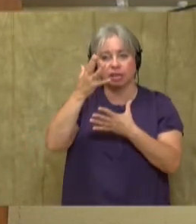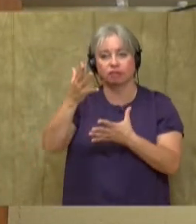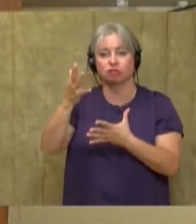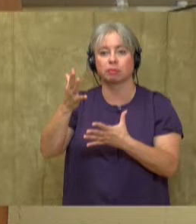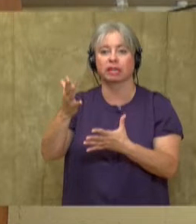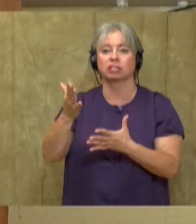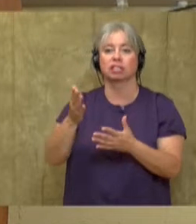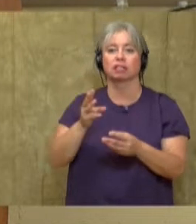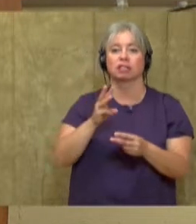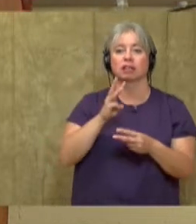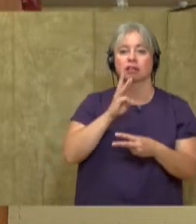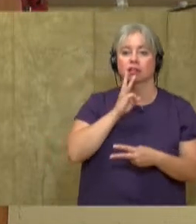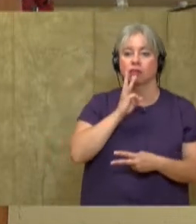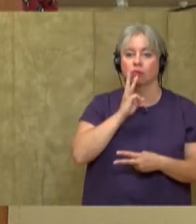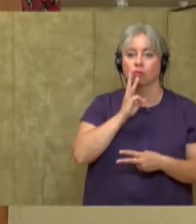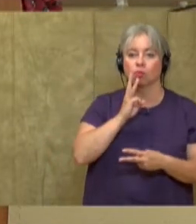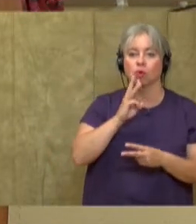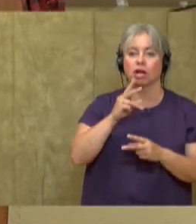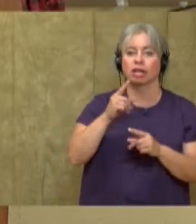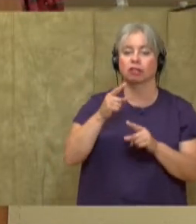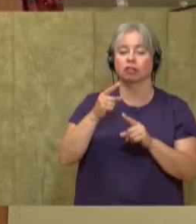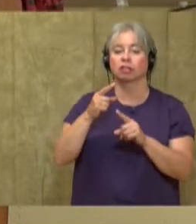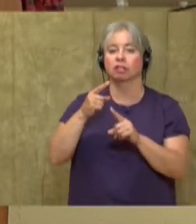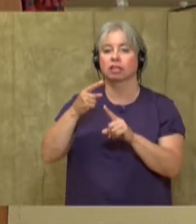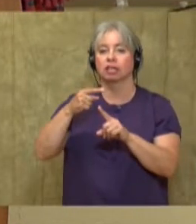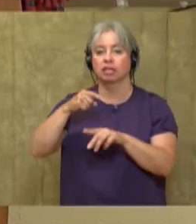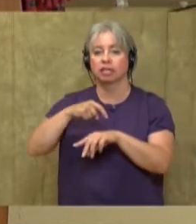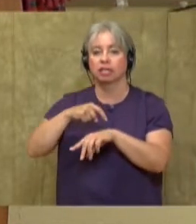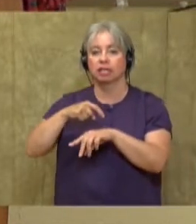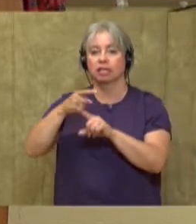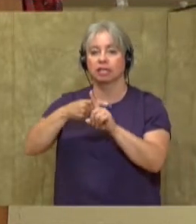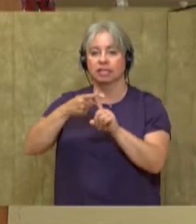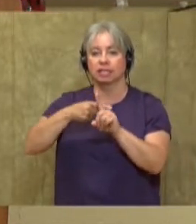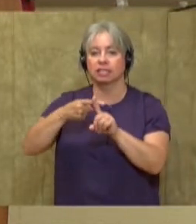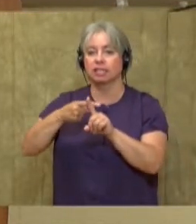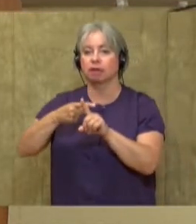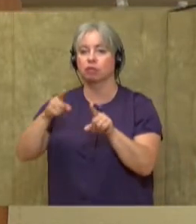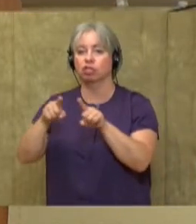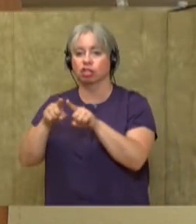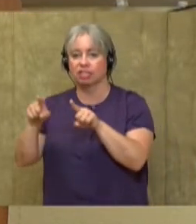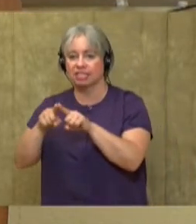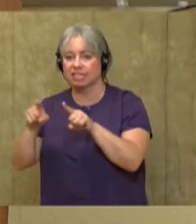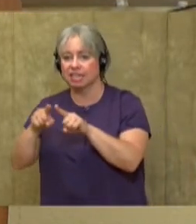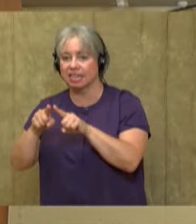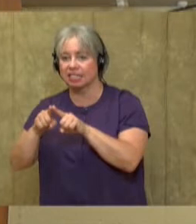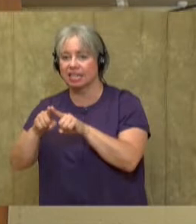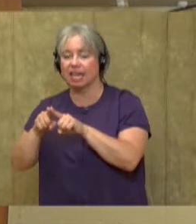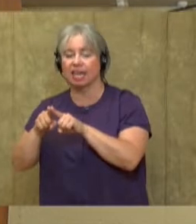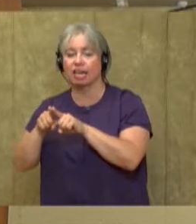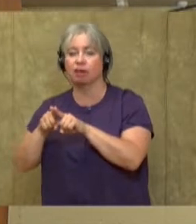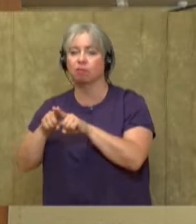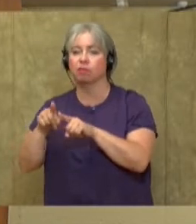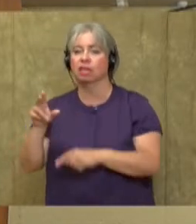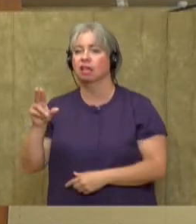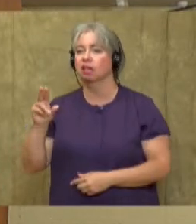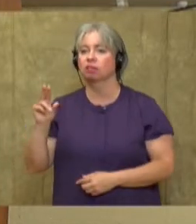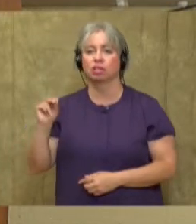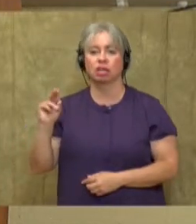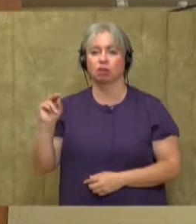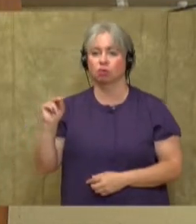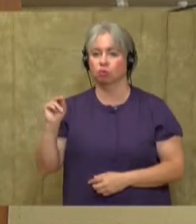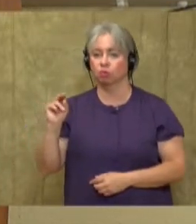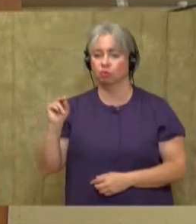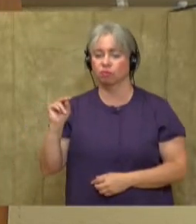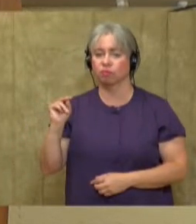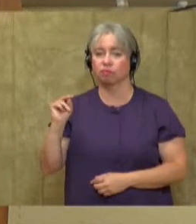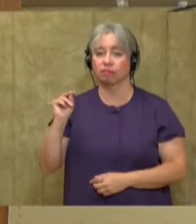temperature remains the same as the heating time continues? No. If you have the